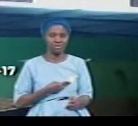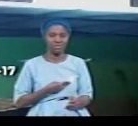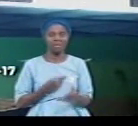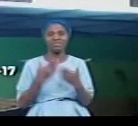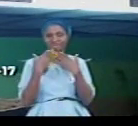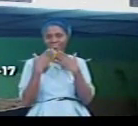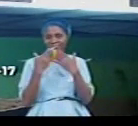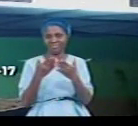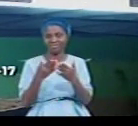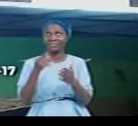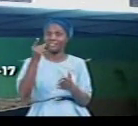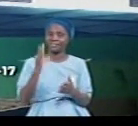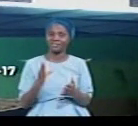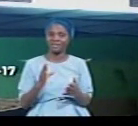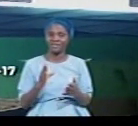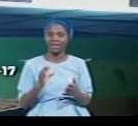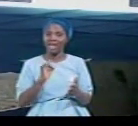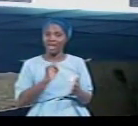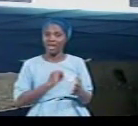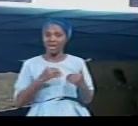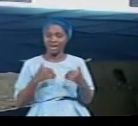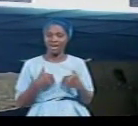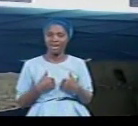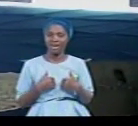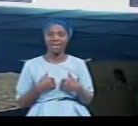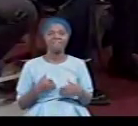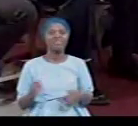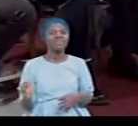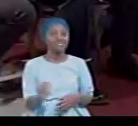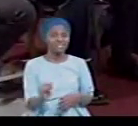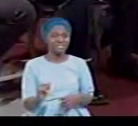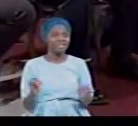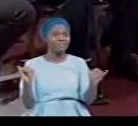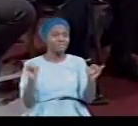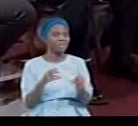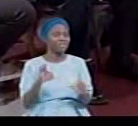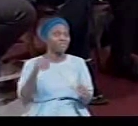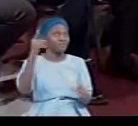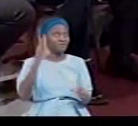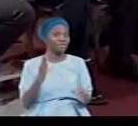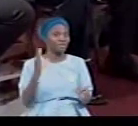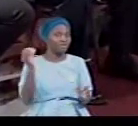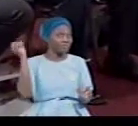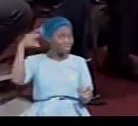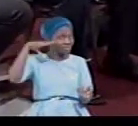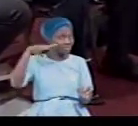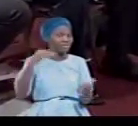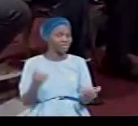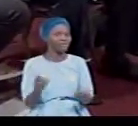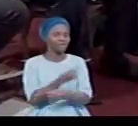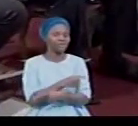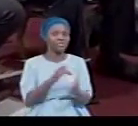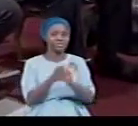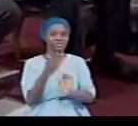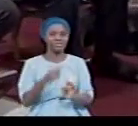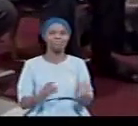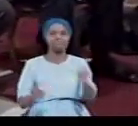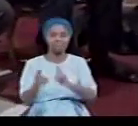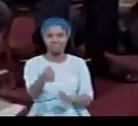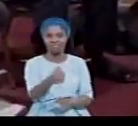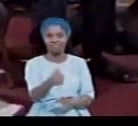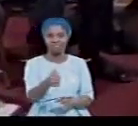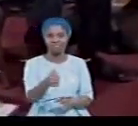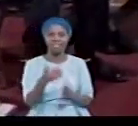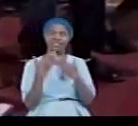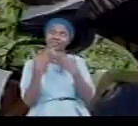God, I have the same measure of grace today. I expect you to say it yourself. Thank